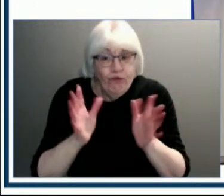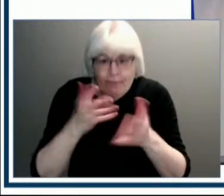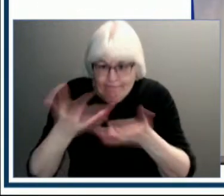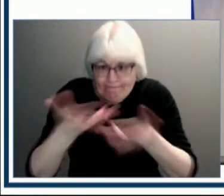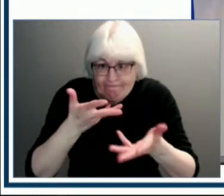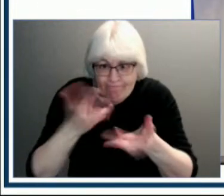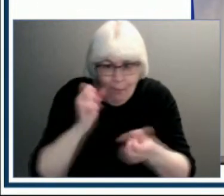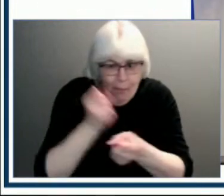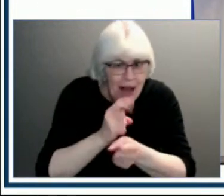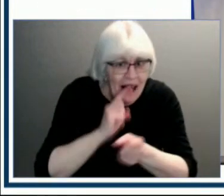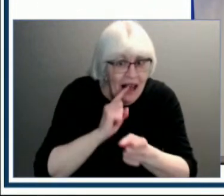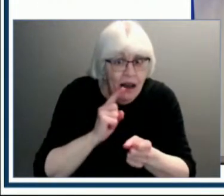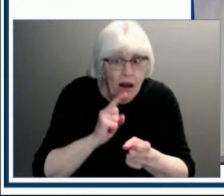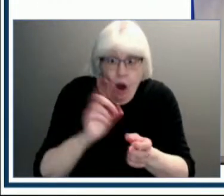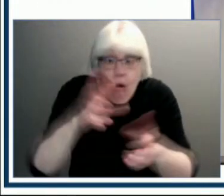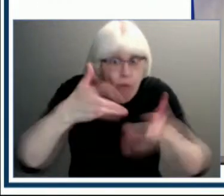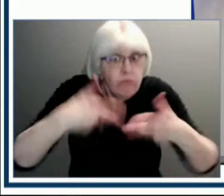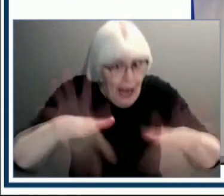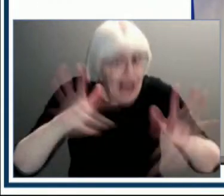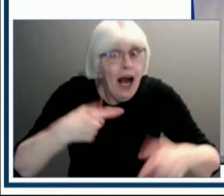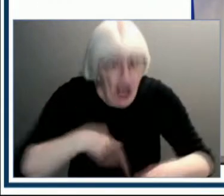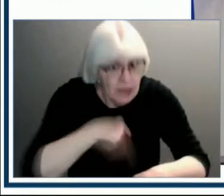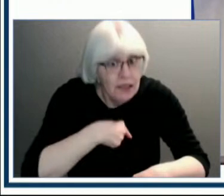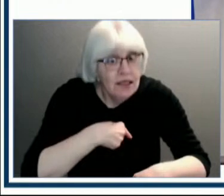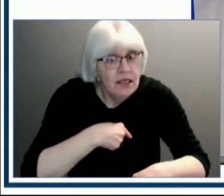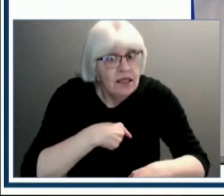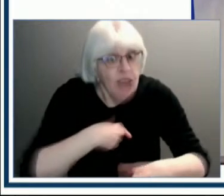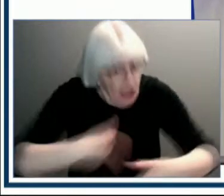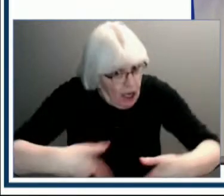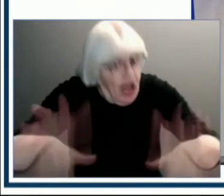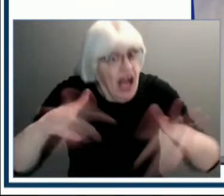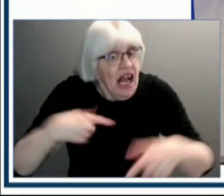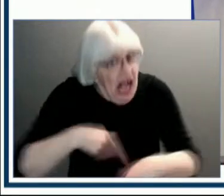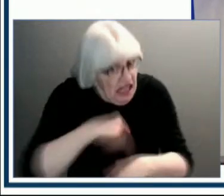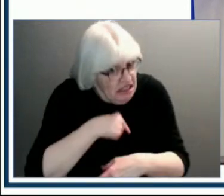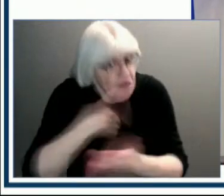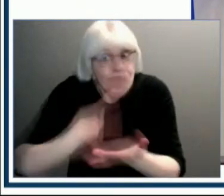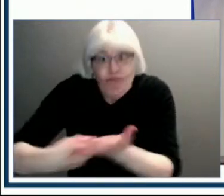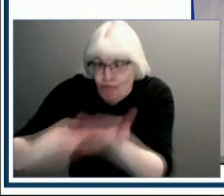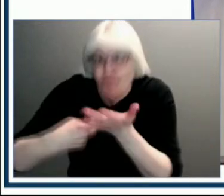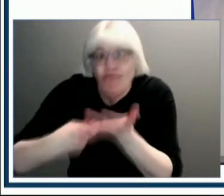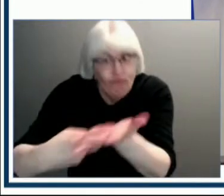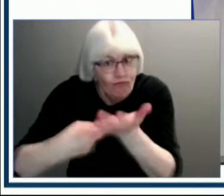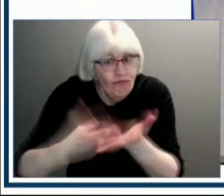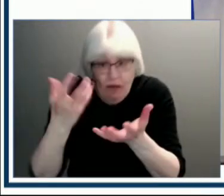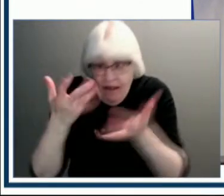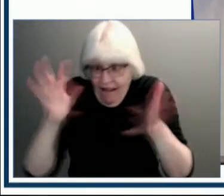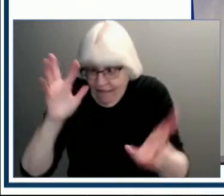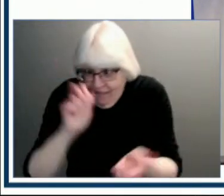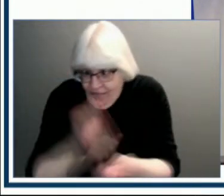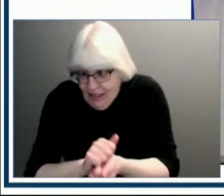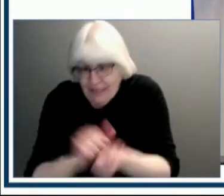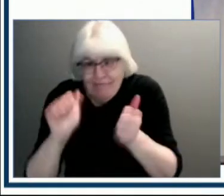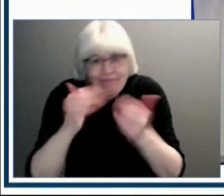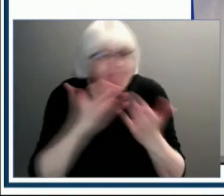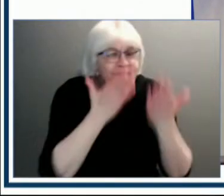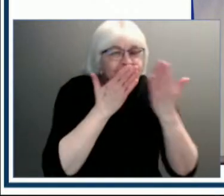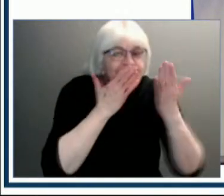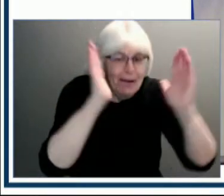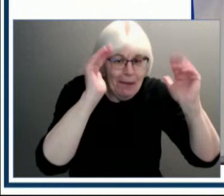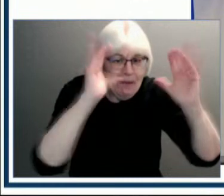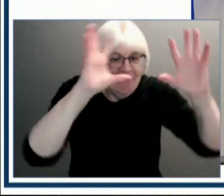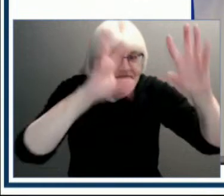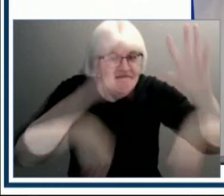around ventilation. There are 71 schools across the province that can do with increased improvements